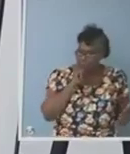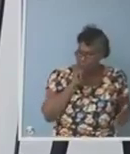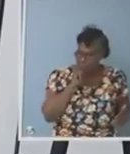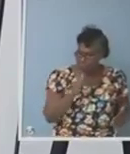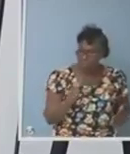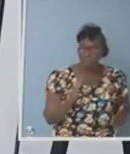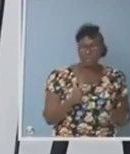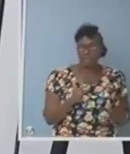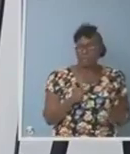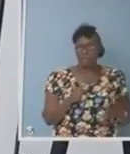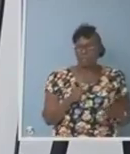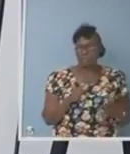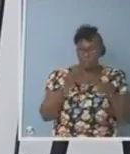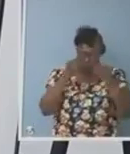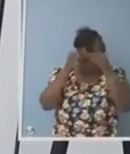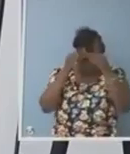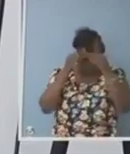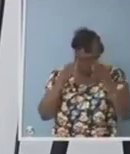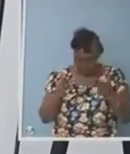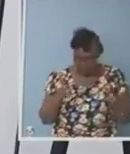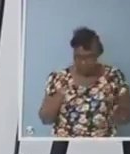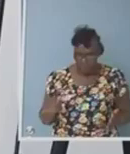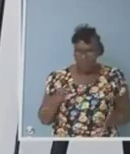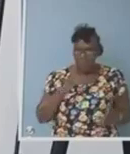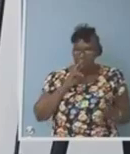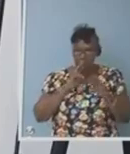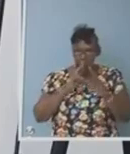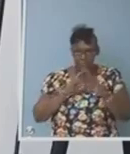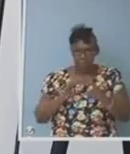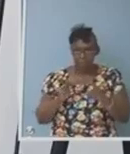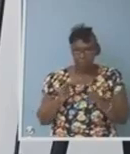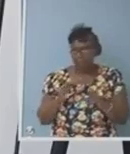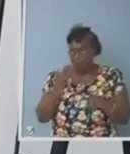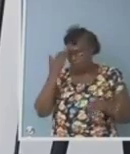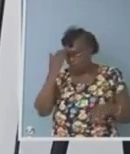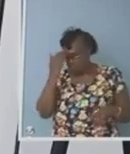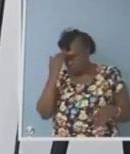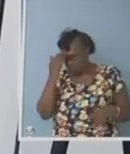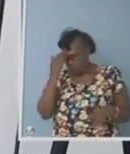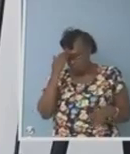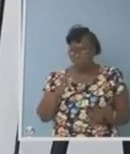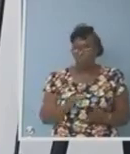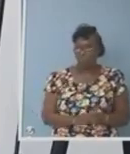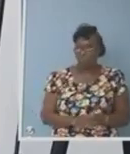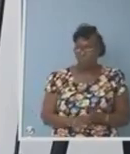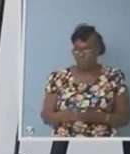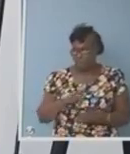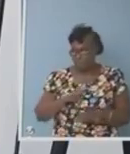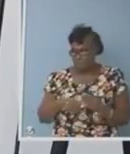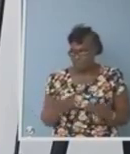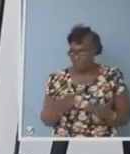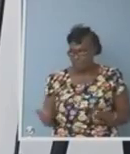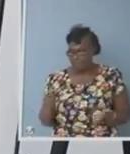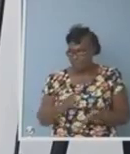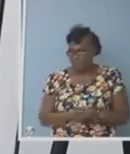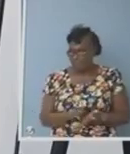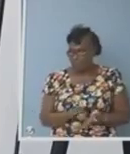adhering to the quarantine measures. Are you aware of such, and can you shed any light on that matter?